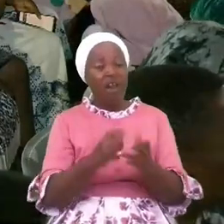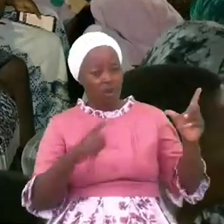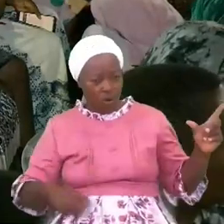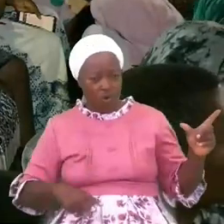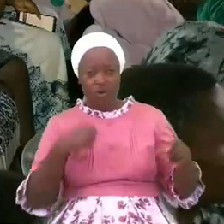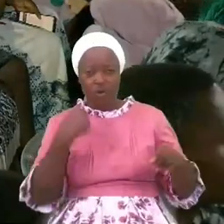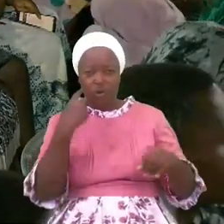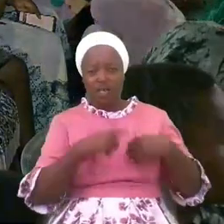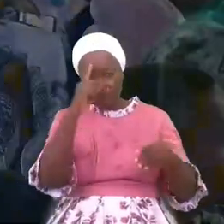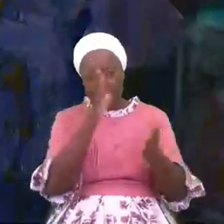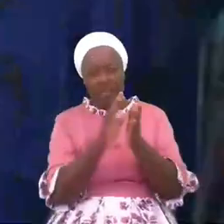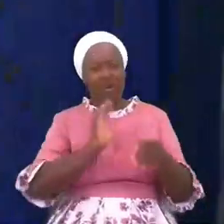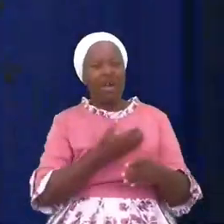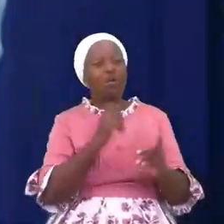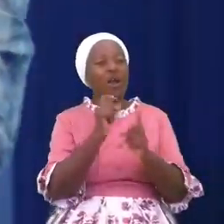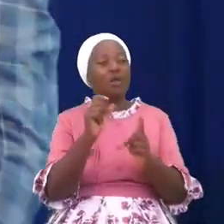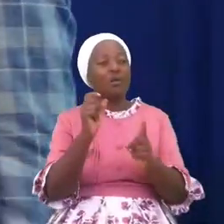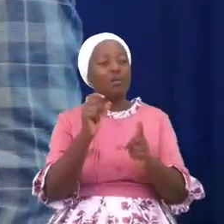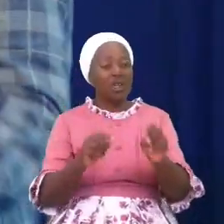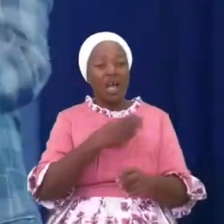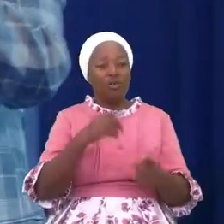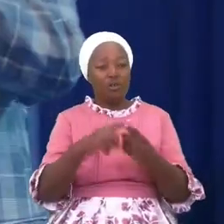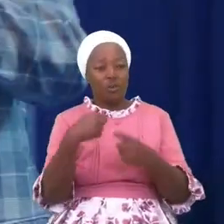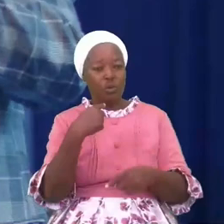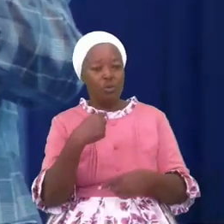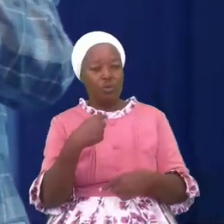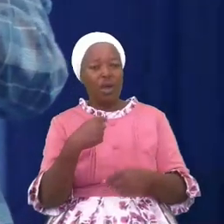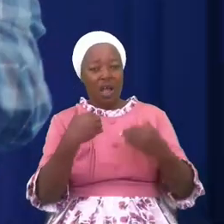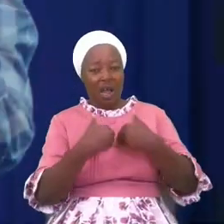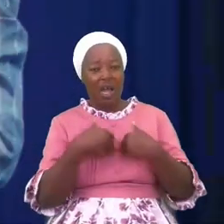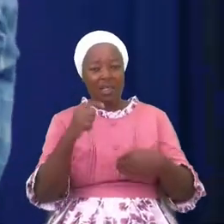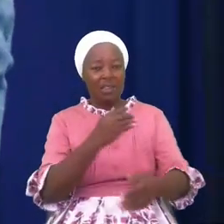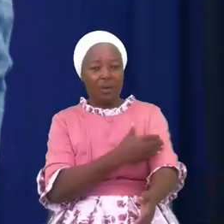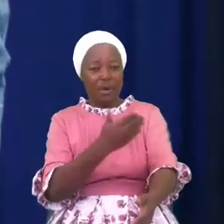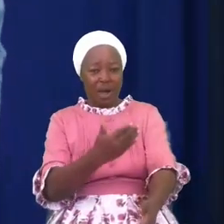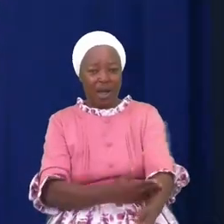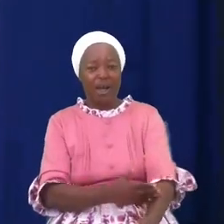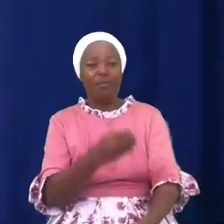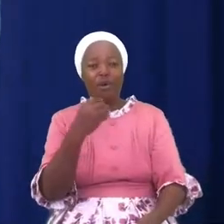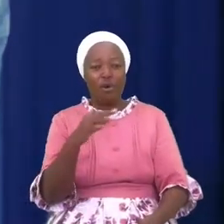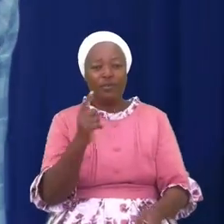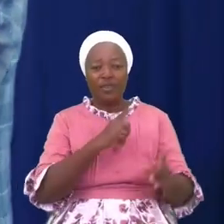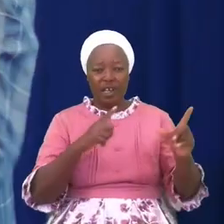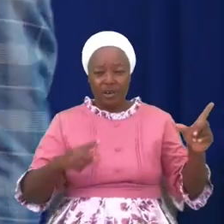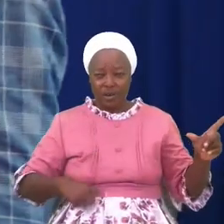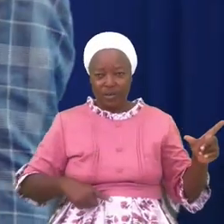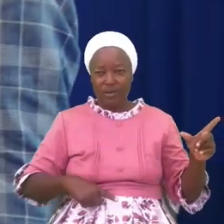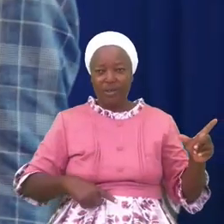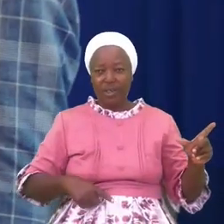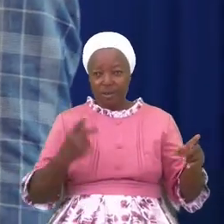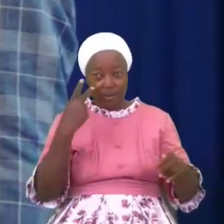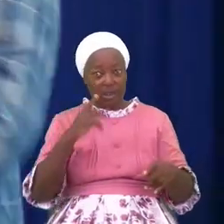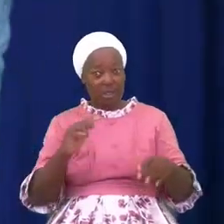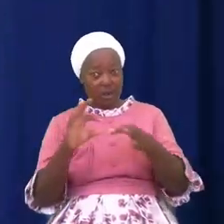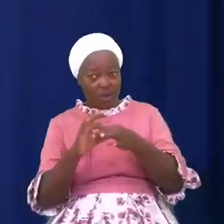whom as the arm of the Lord. Do you see the connection? You believe, and then the arm of the